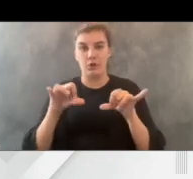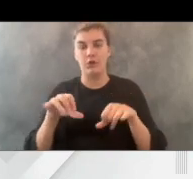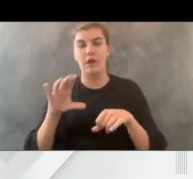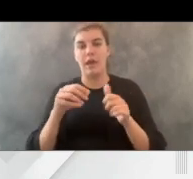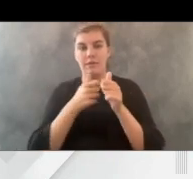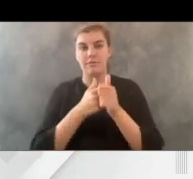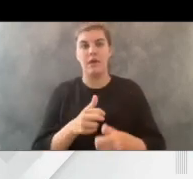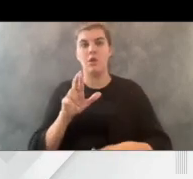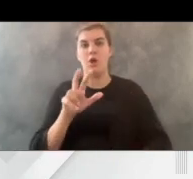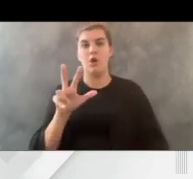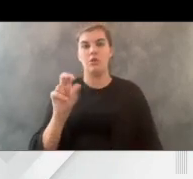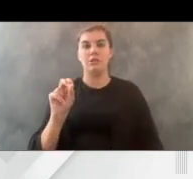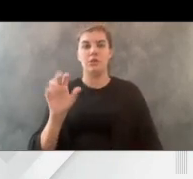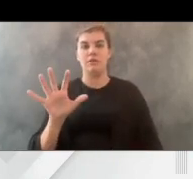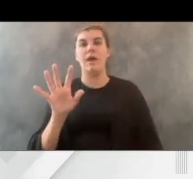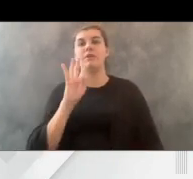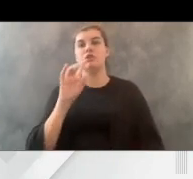10%.